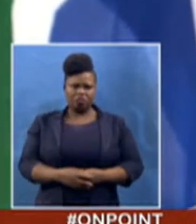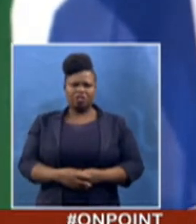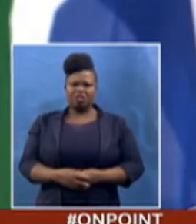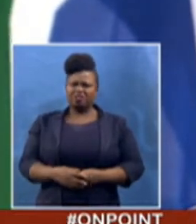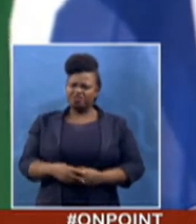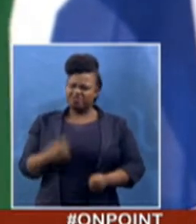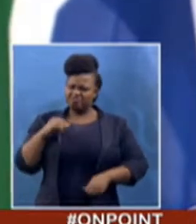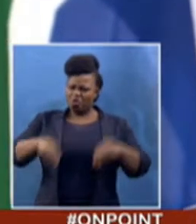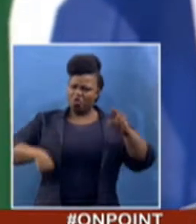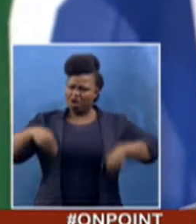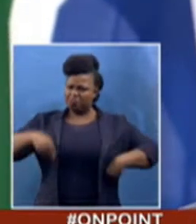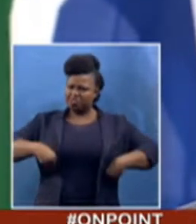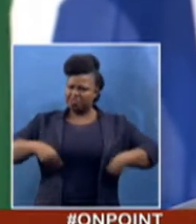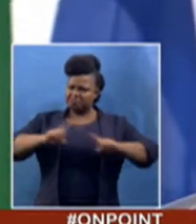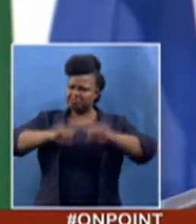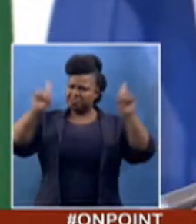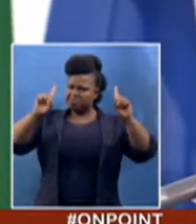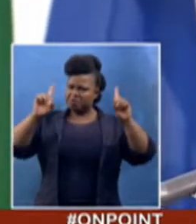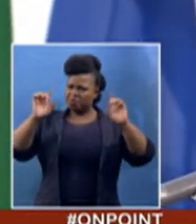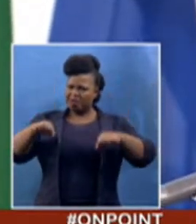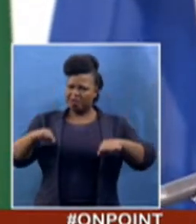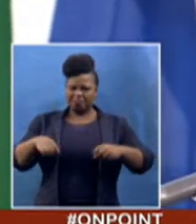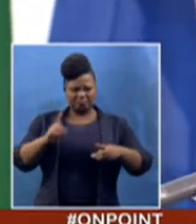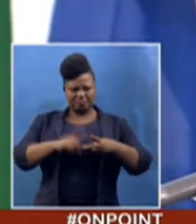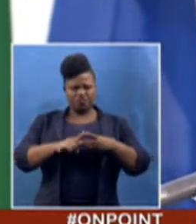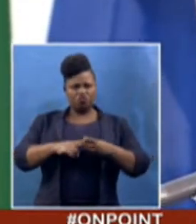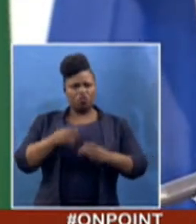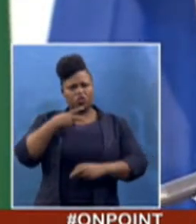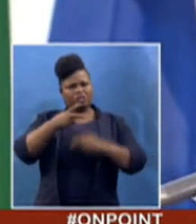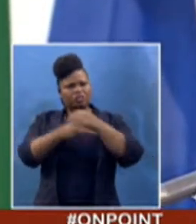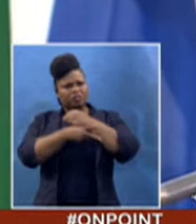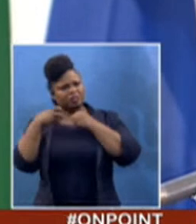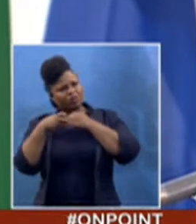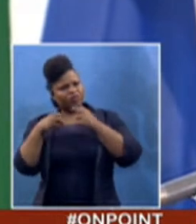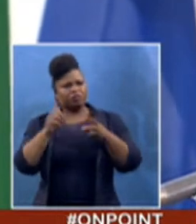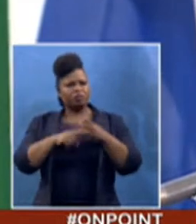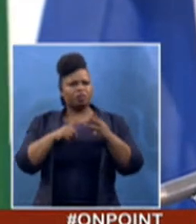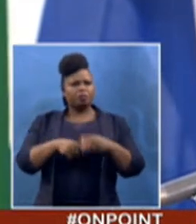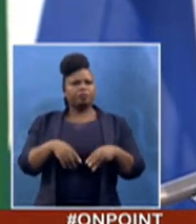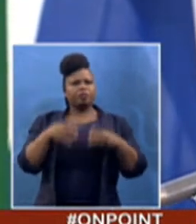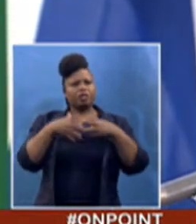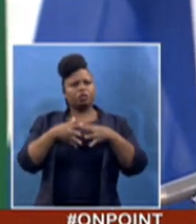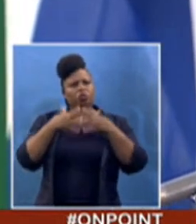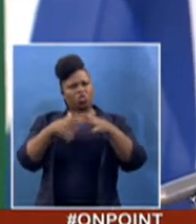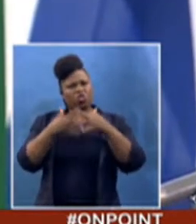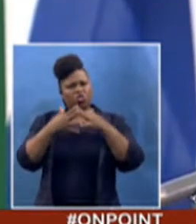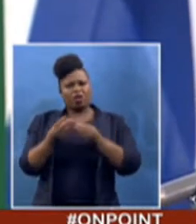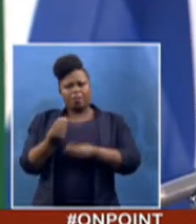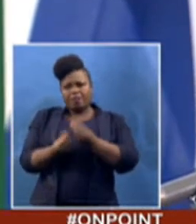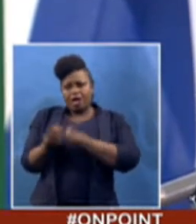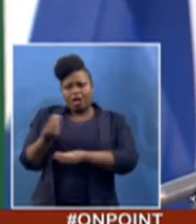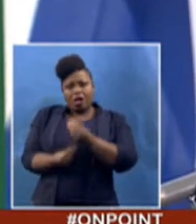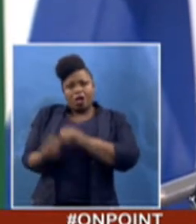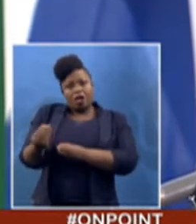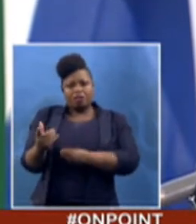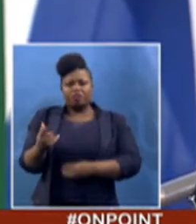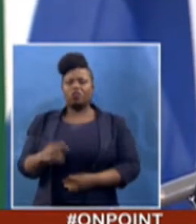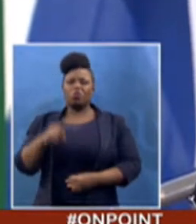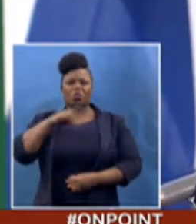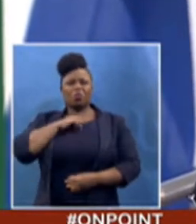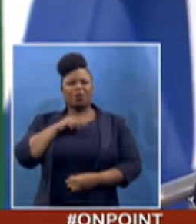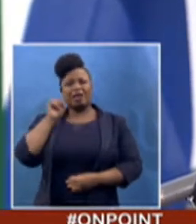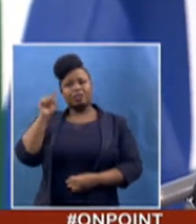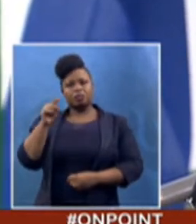corruption, for theft, for mismanagement of the funds that are meant